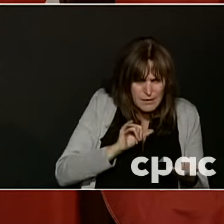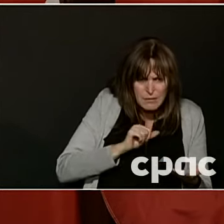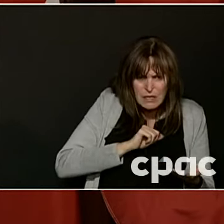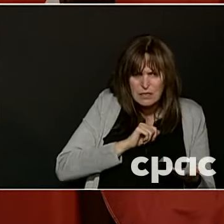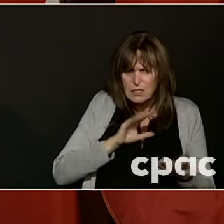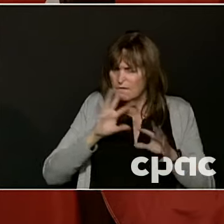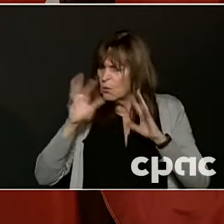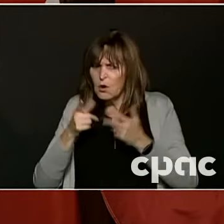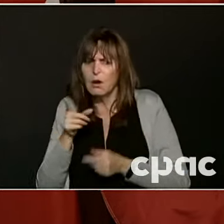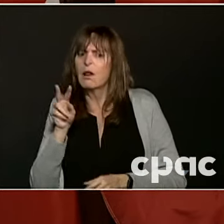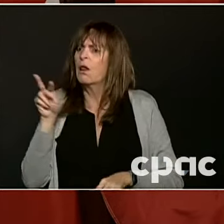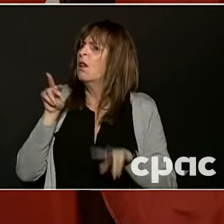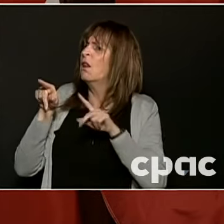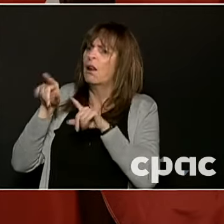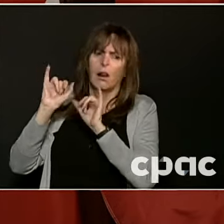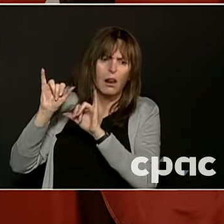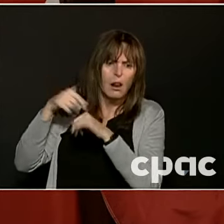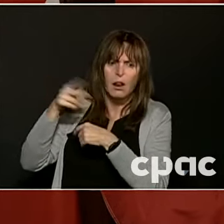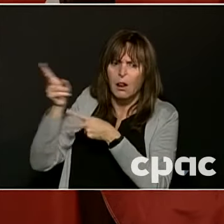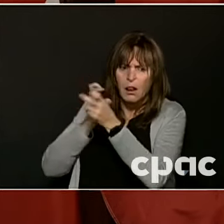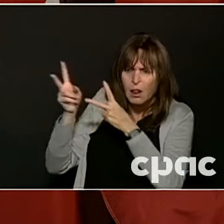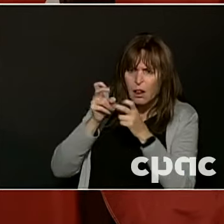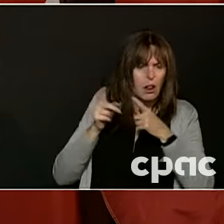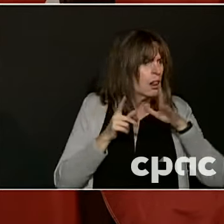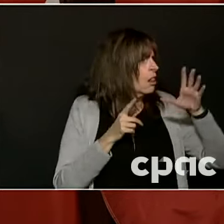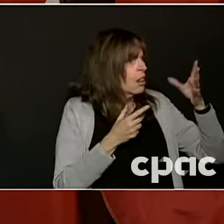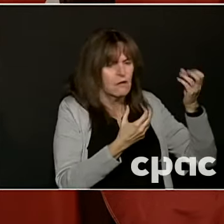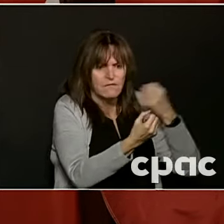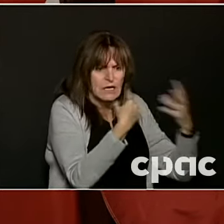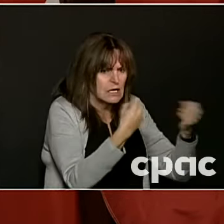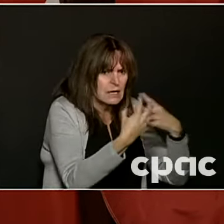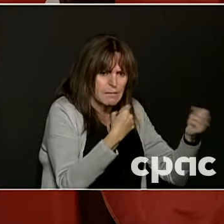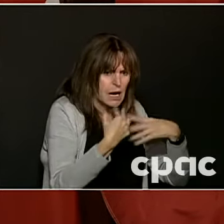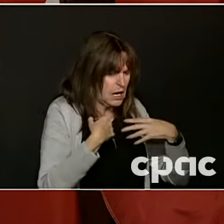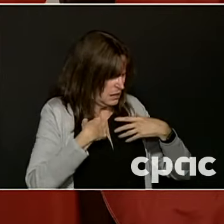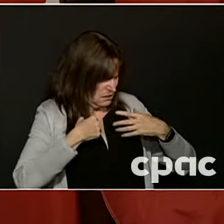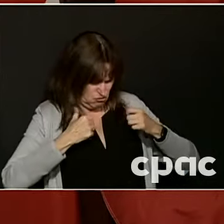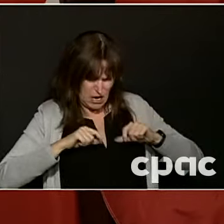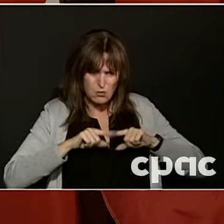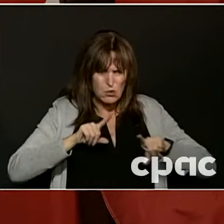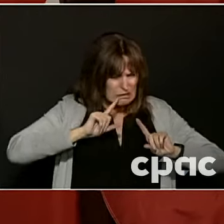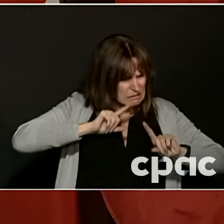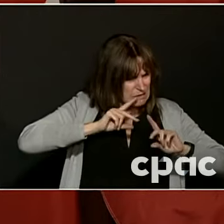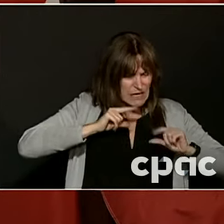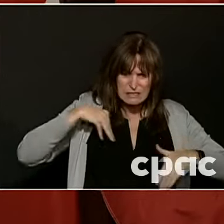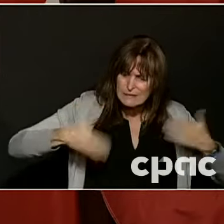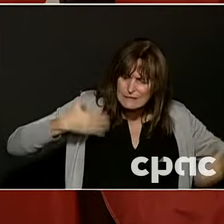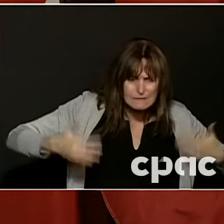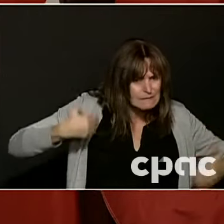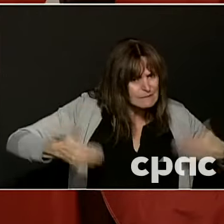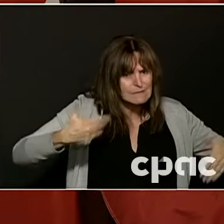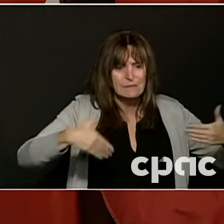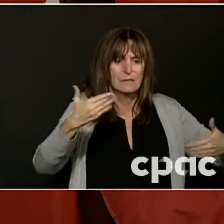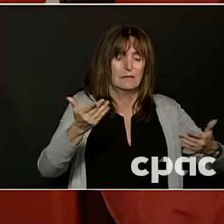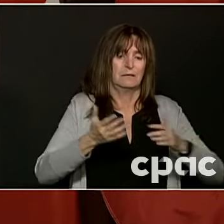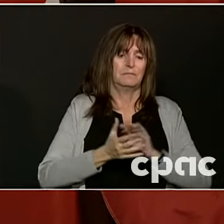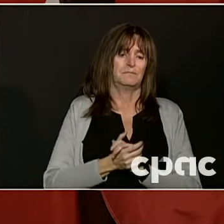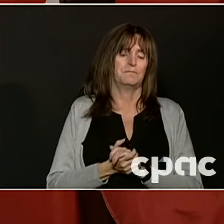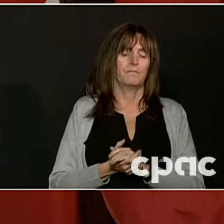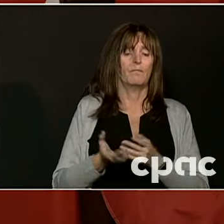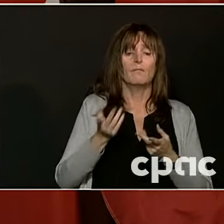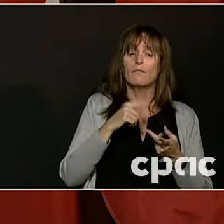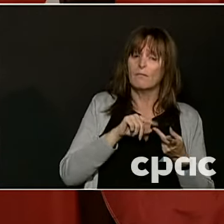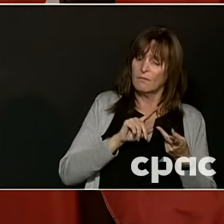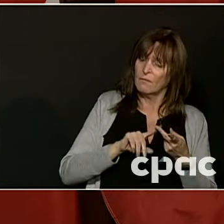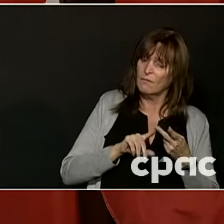we can best address it and be nimble and responsive to the changing venue. Follow up, and this is the last question.